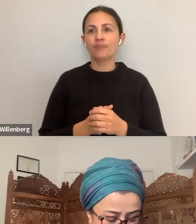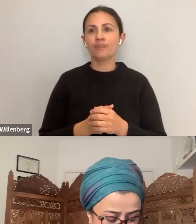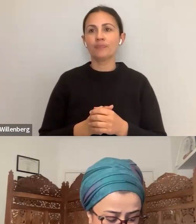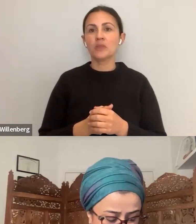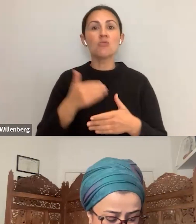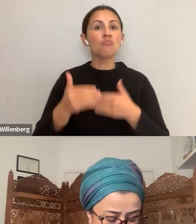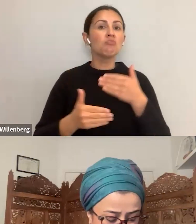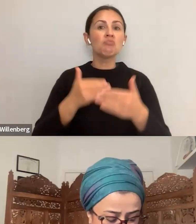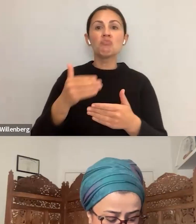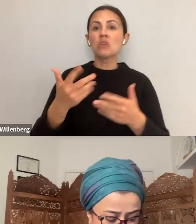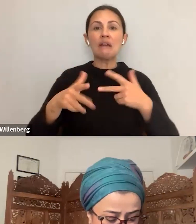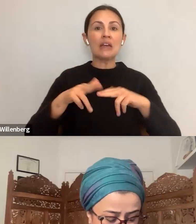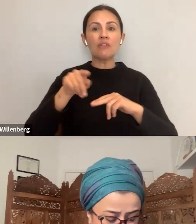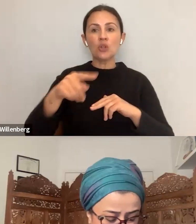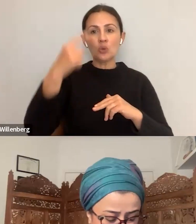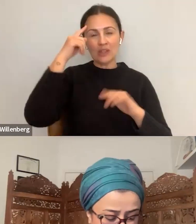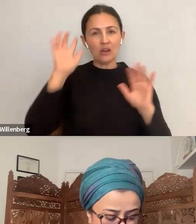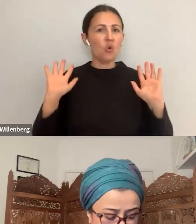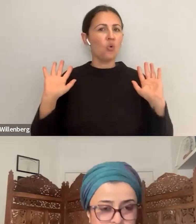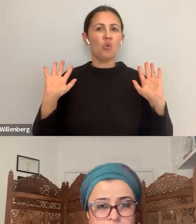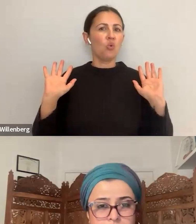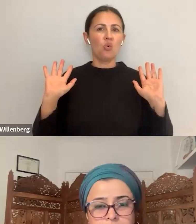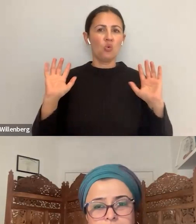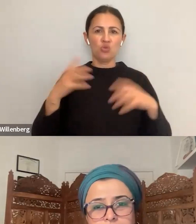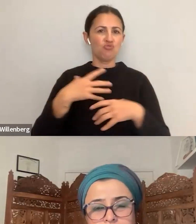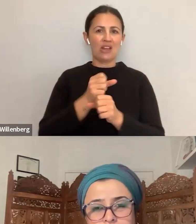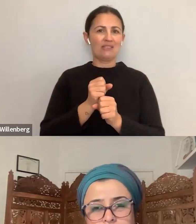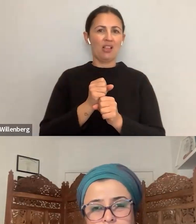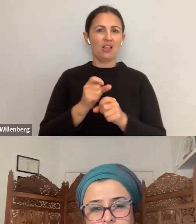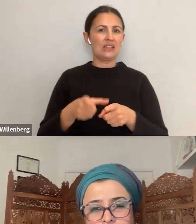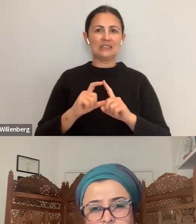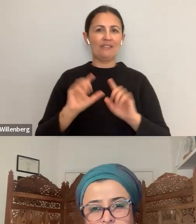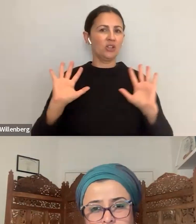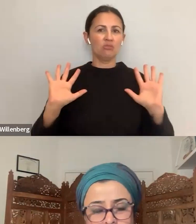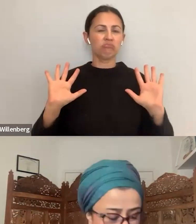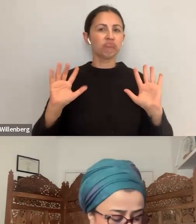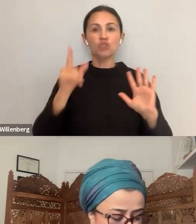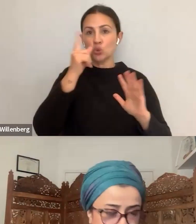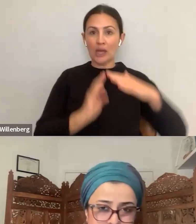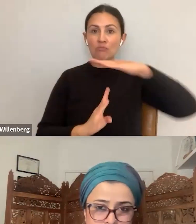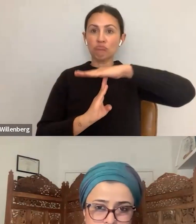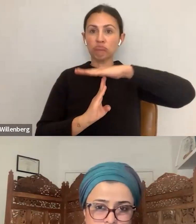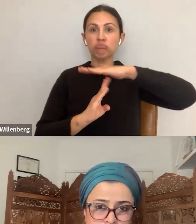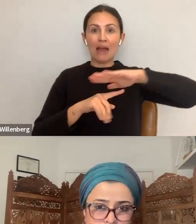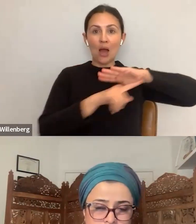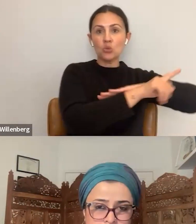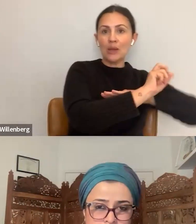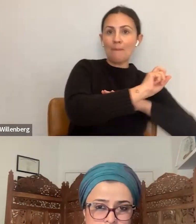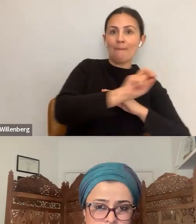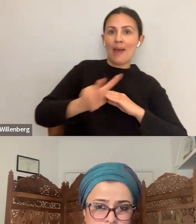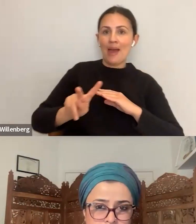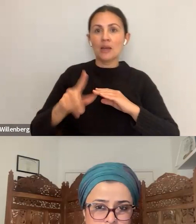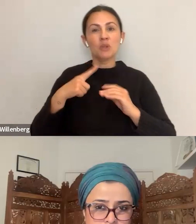you find the discussions are too difficult or stressful, you're very welcome to take a break and then come back, because quite